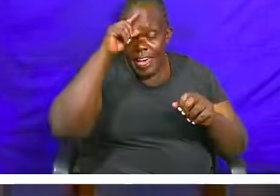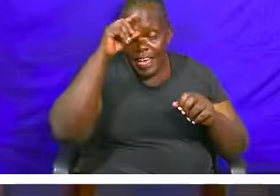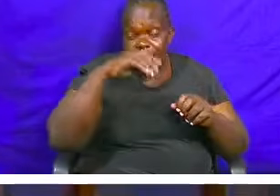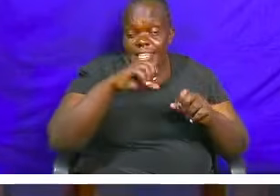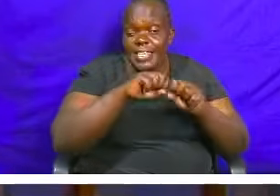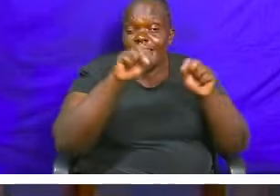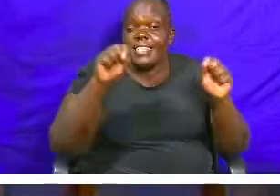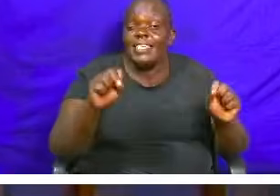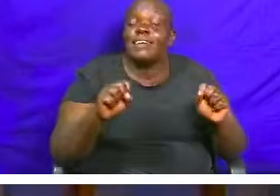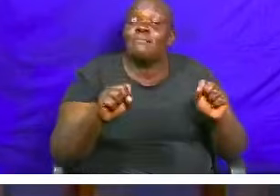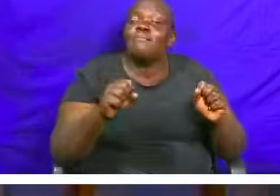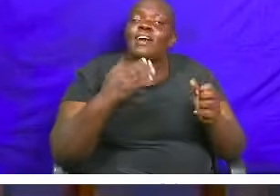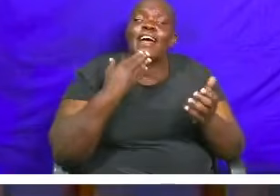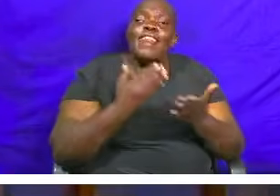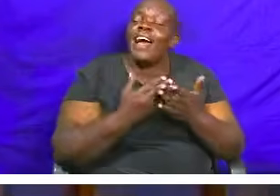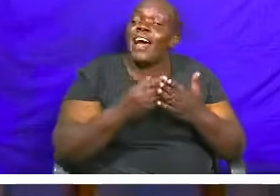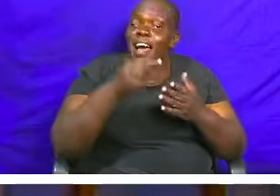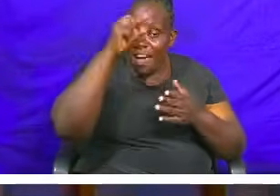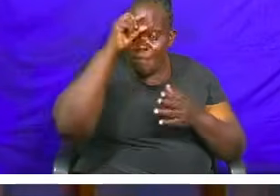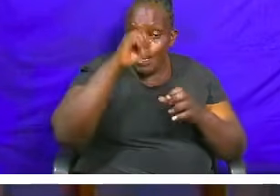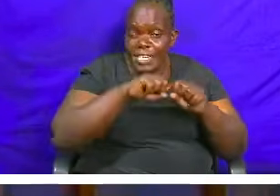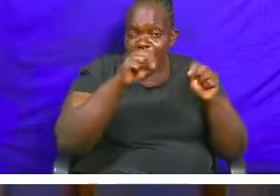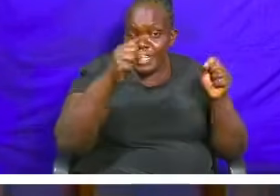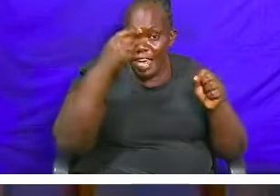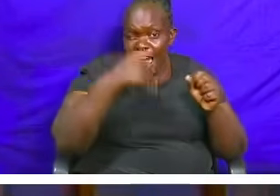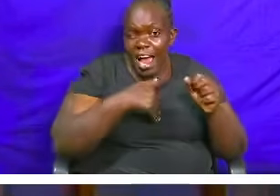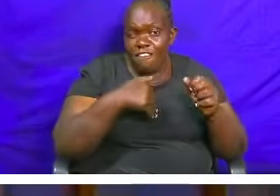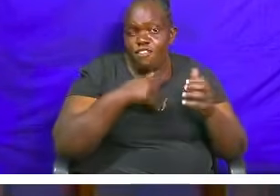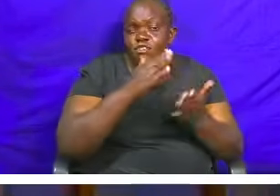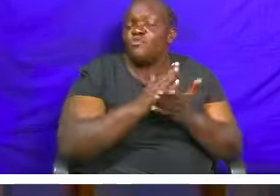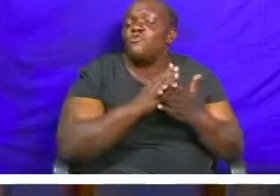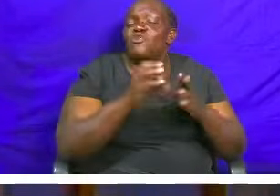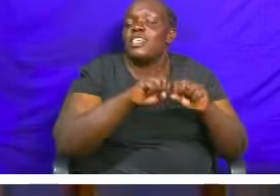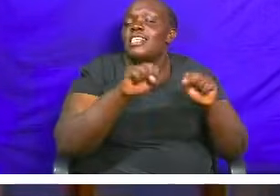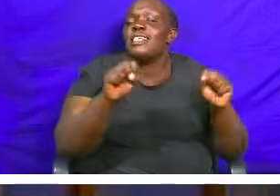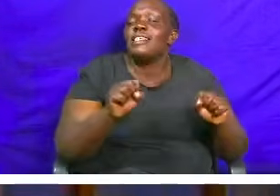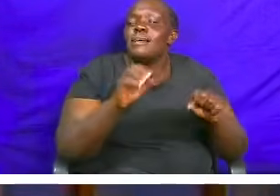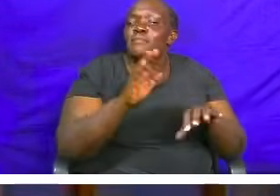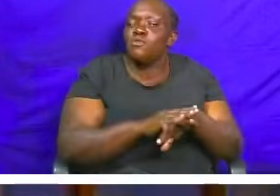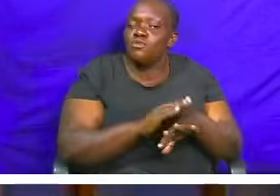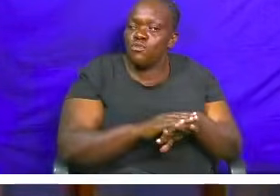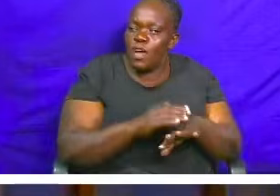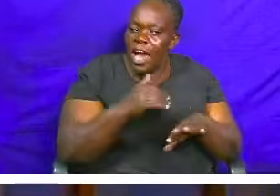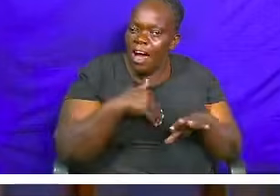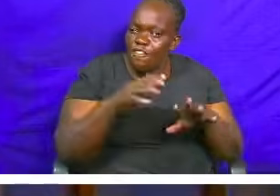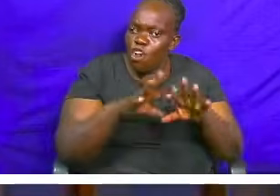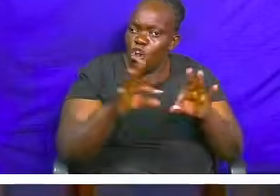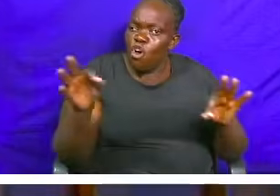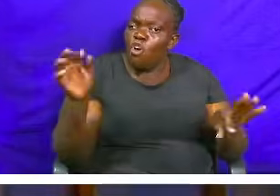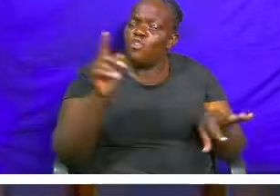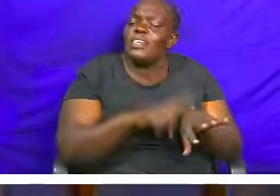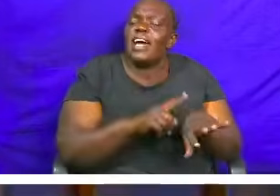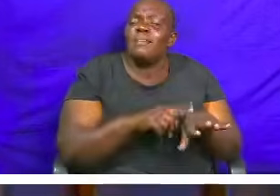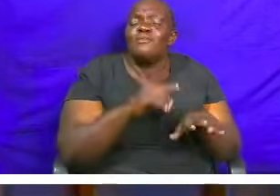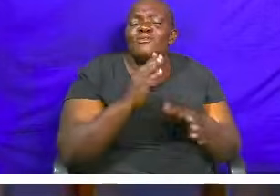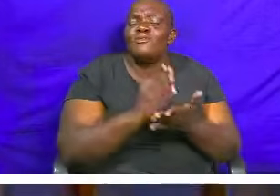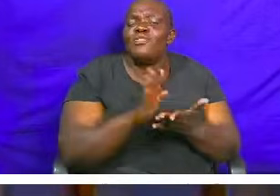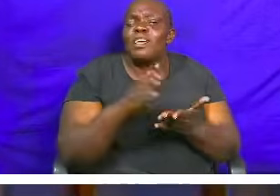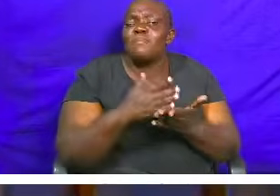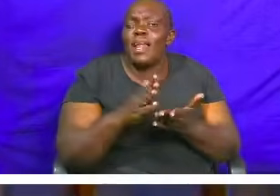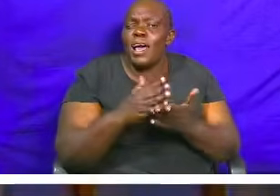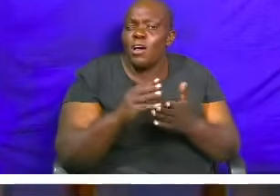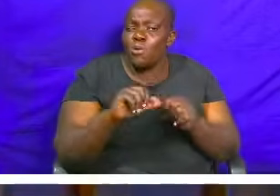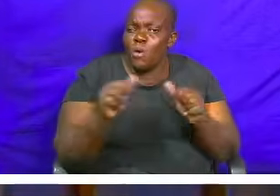have, because now it is a fixed premium and freight. So that, and we have long-term supply relations, so that